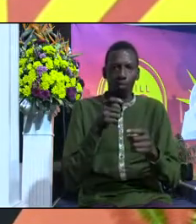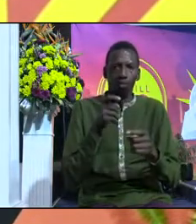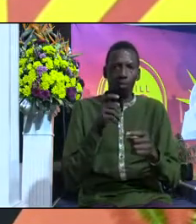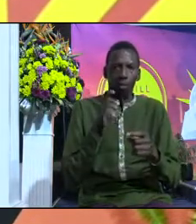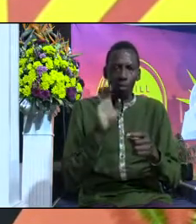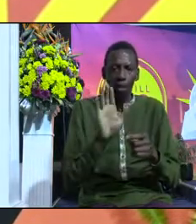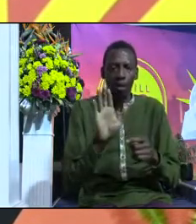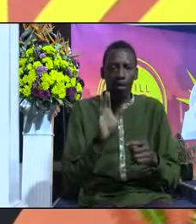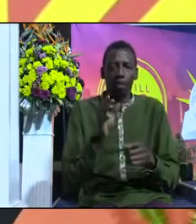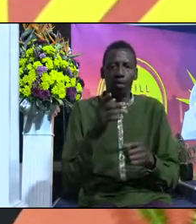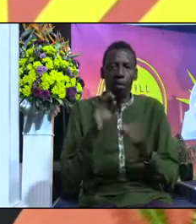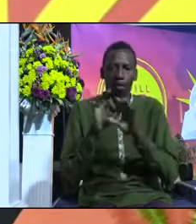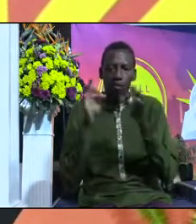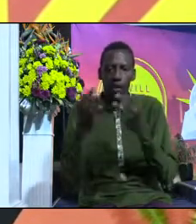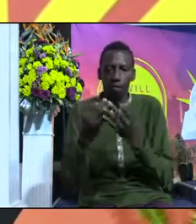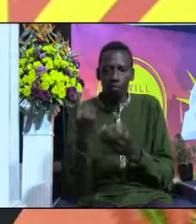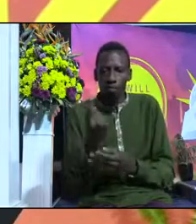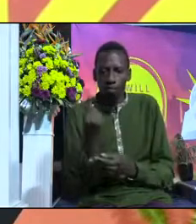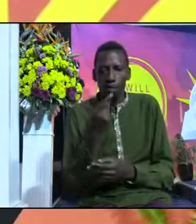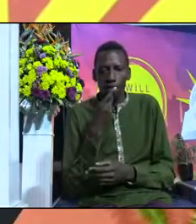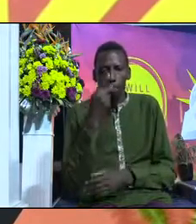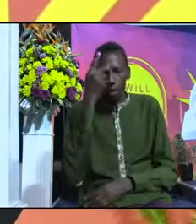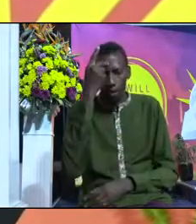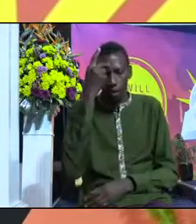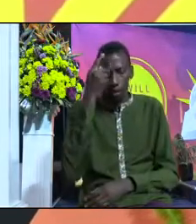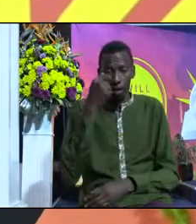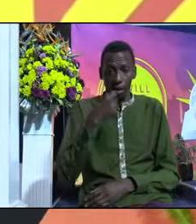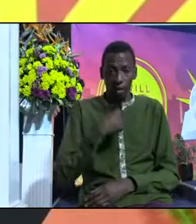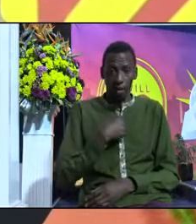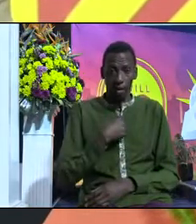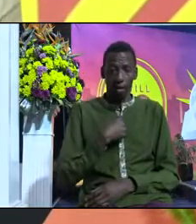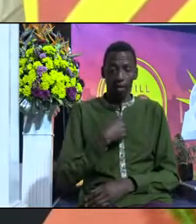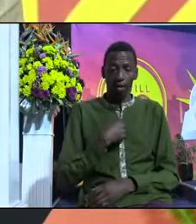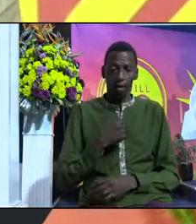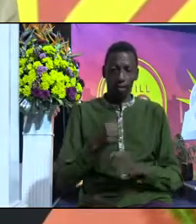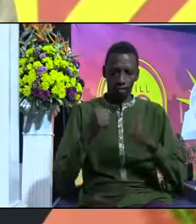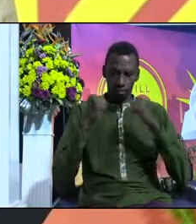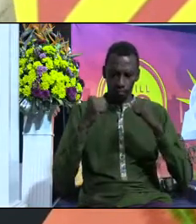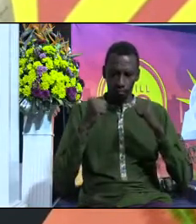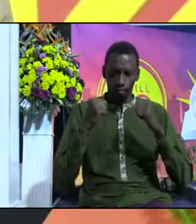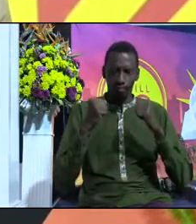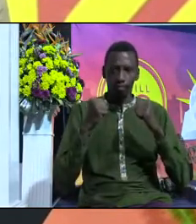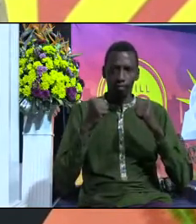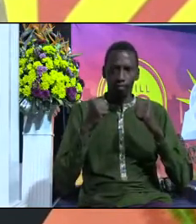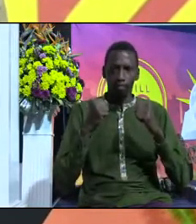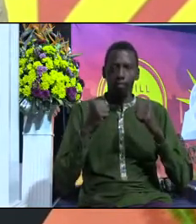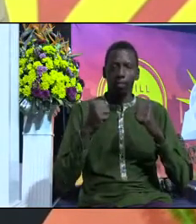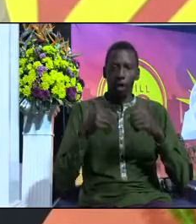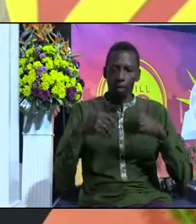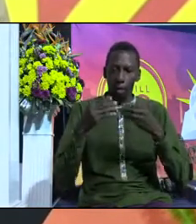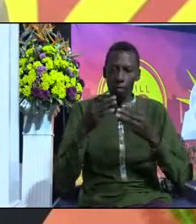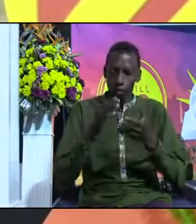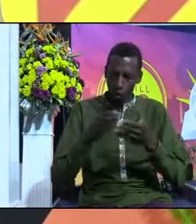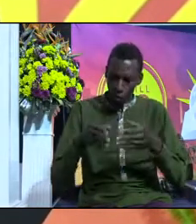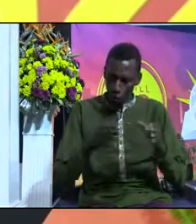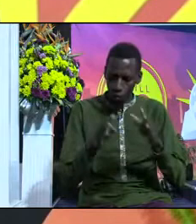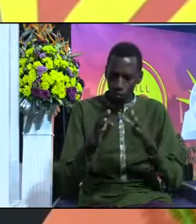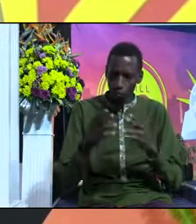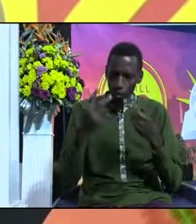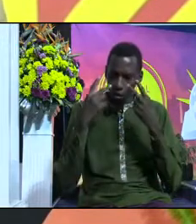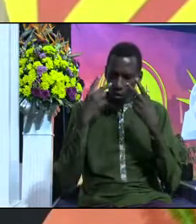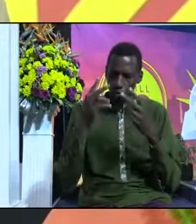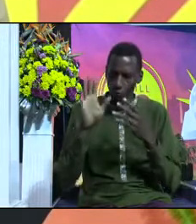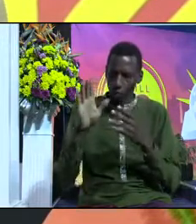parent family, you boldly, I give you permission to boldly look that person in the eye